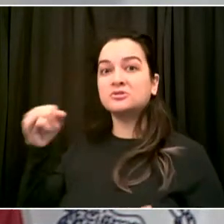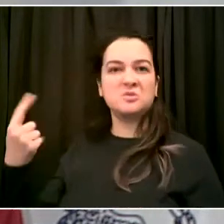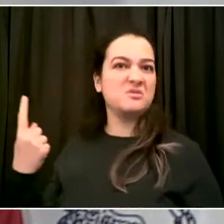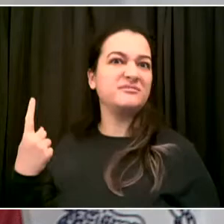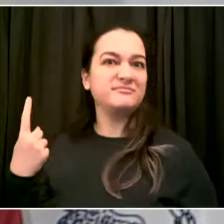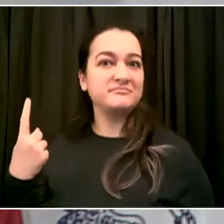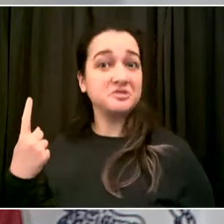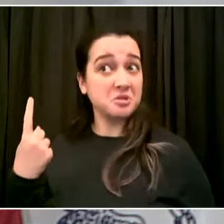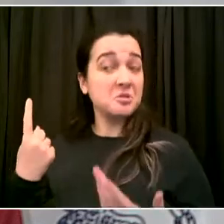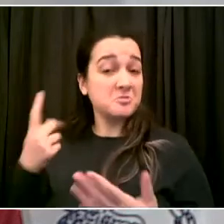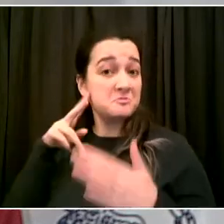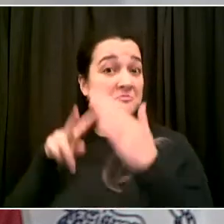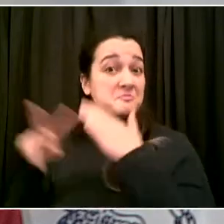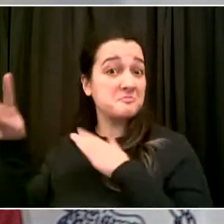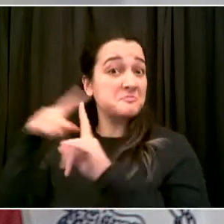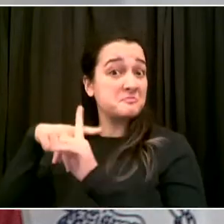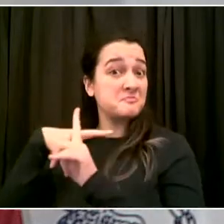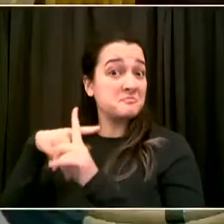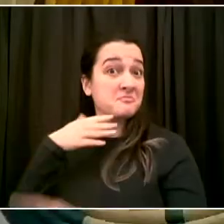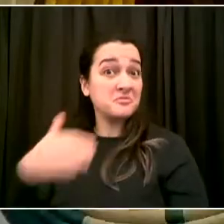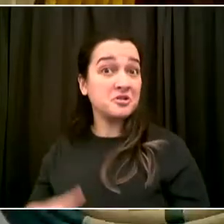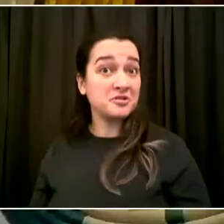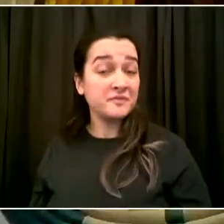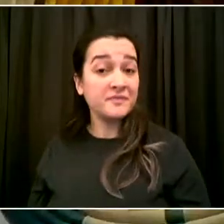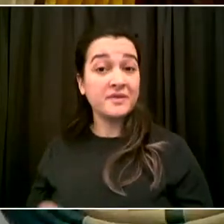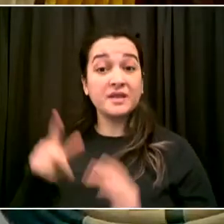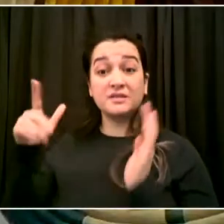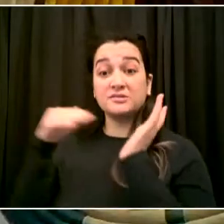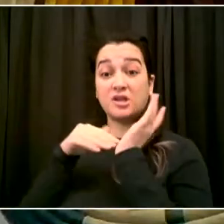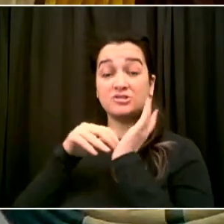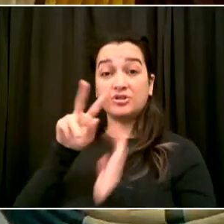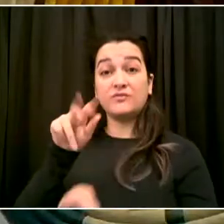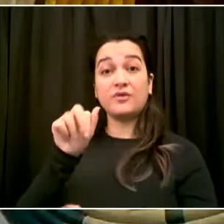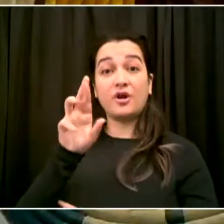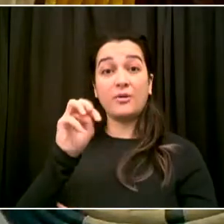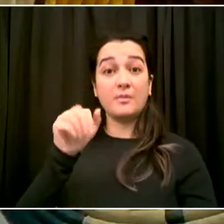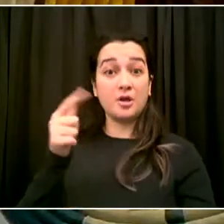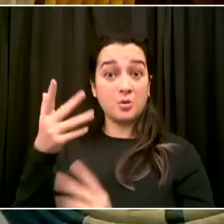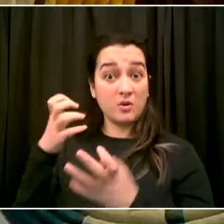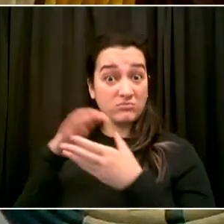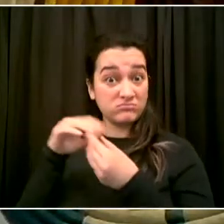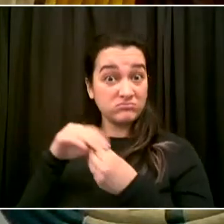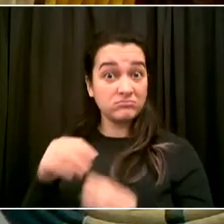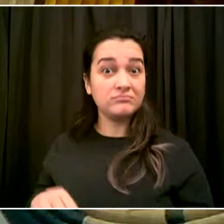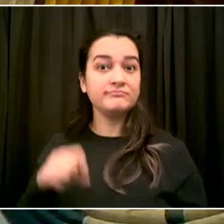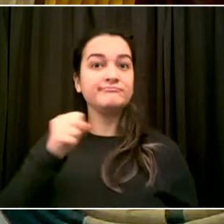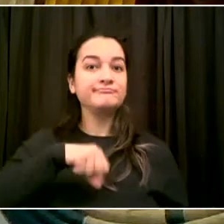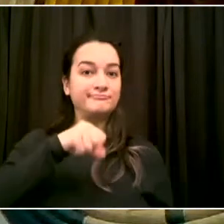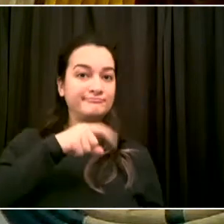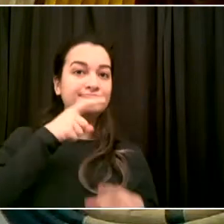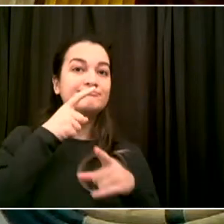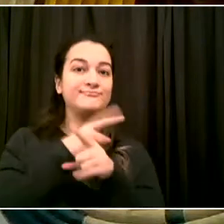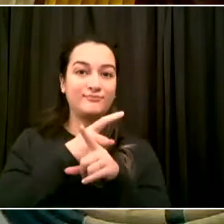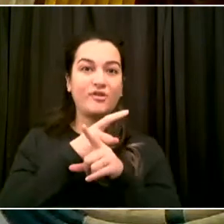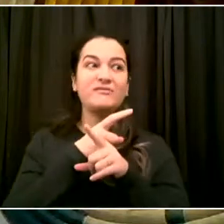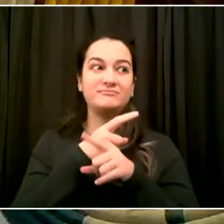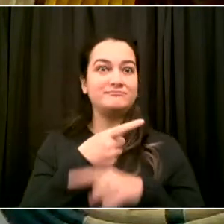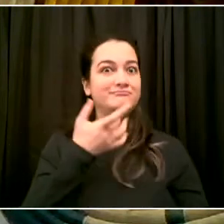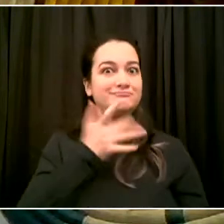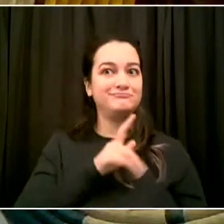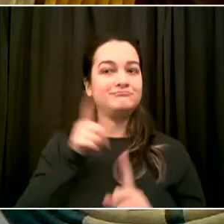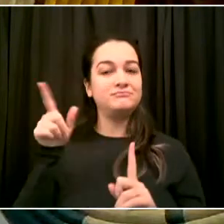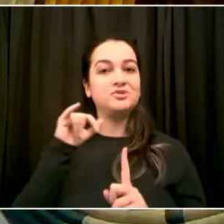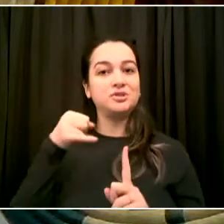Yeah, just to echo what the mayor has been saying, clearly supply continues to be the single most important issue, and that supply is dictated by the federal